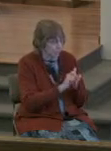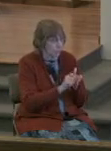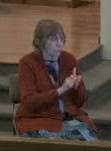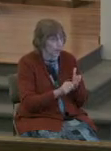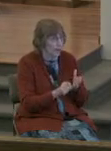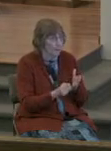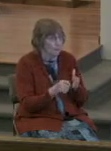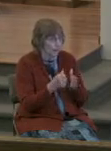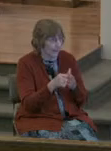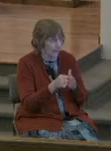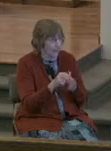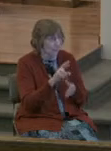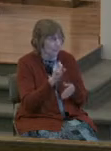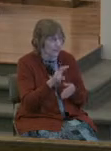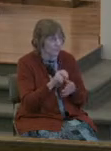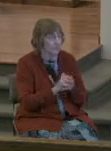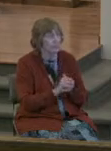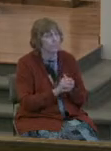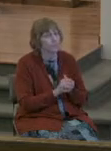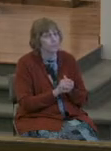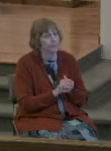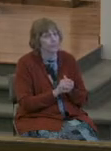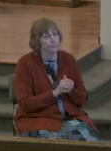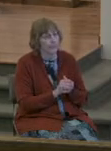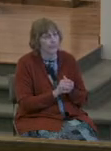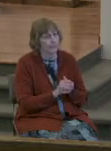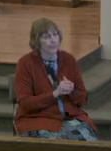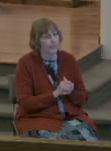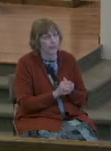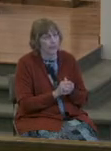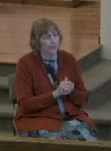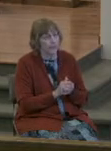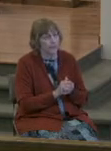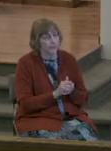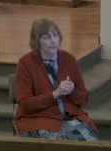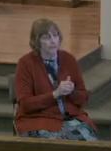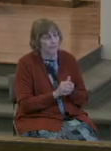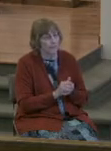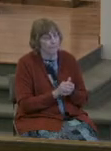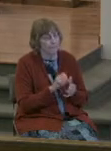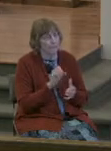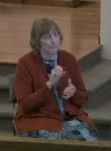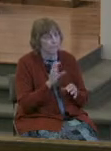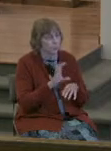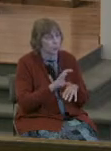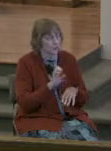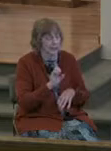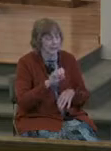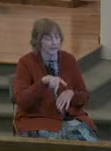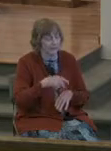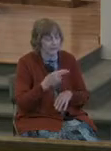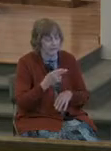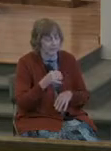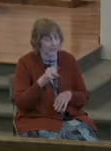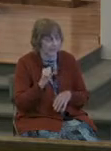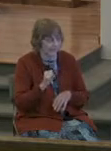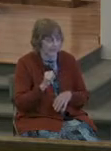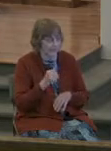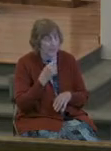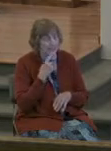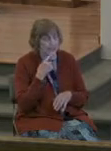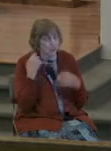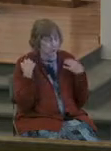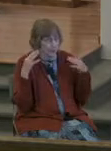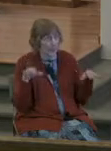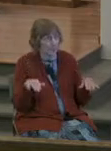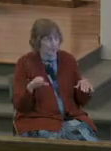Isle of Patmos what he wants John to write to the church at Ephesus. He says, "Unto the angel," Jesus says, "unto